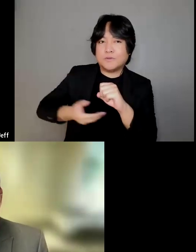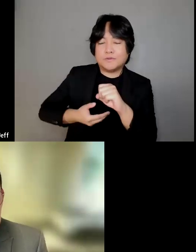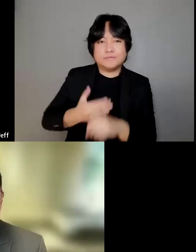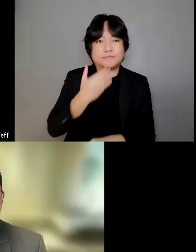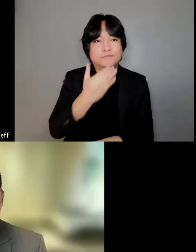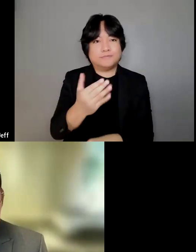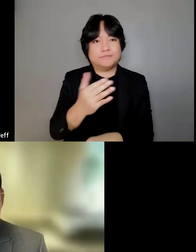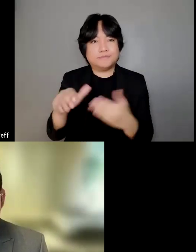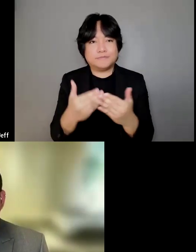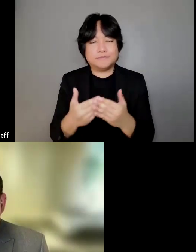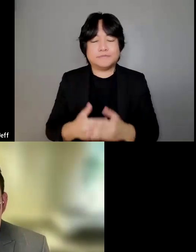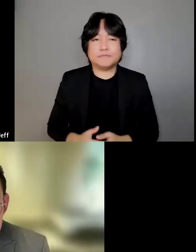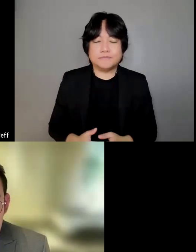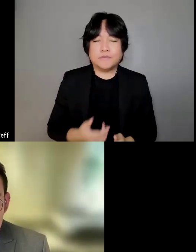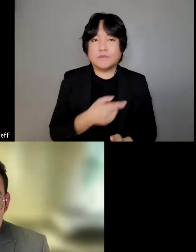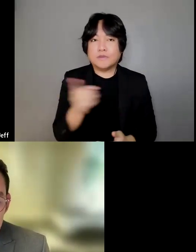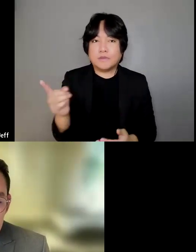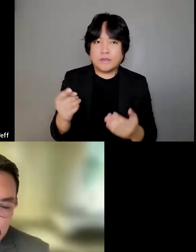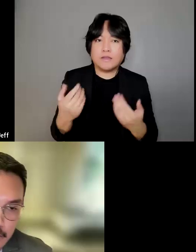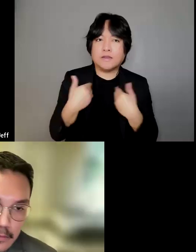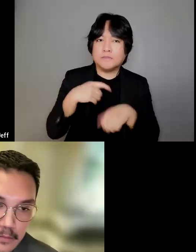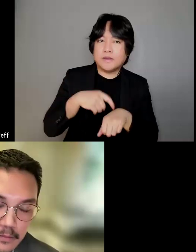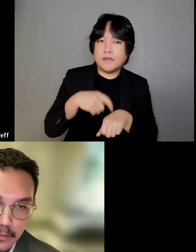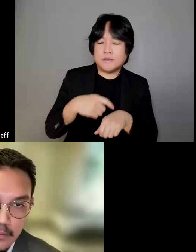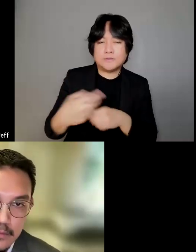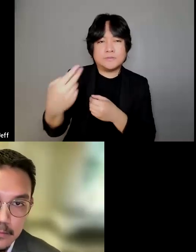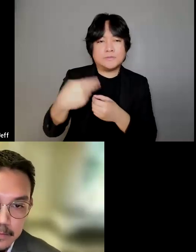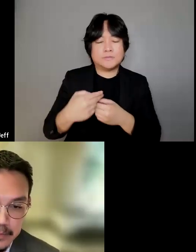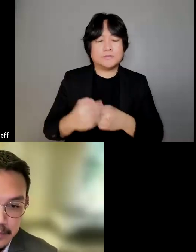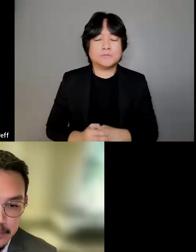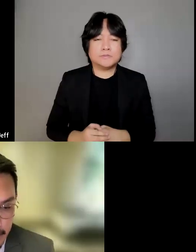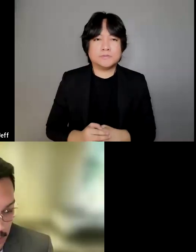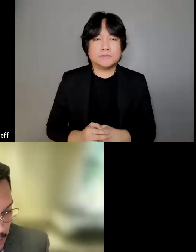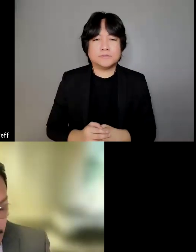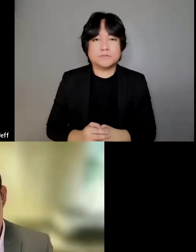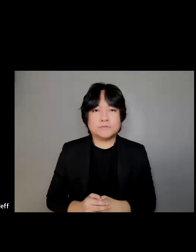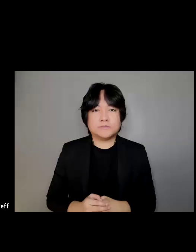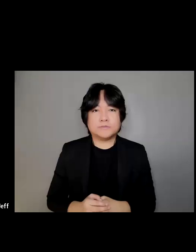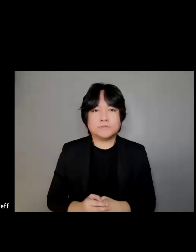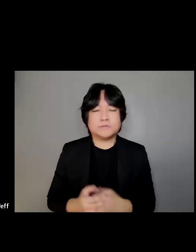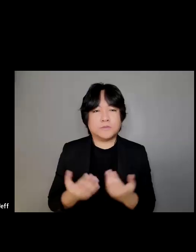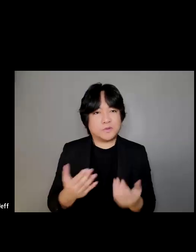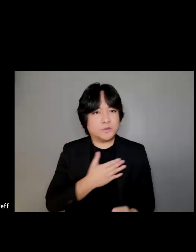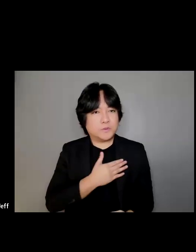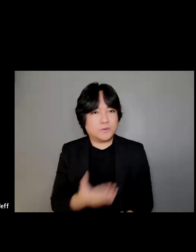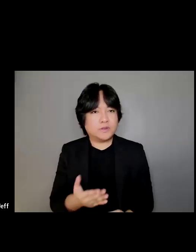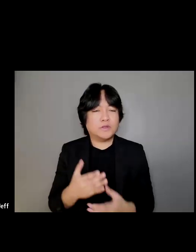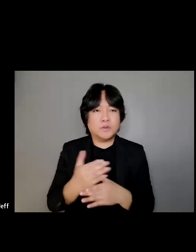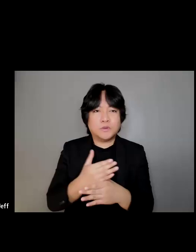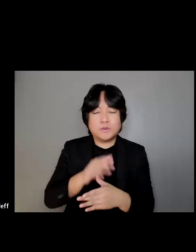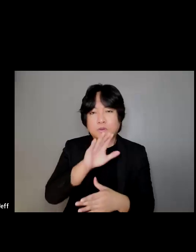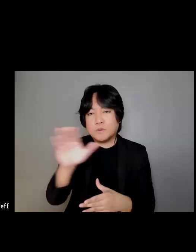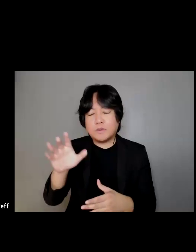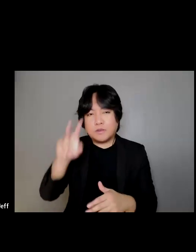everyone, for making time and for being so willing to share your insights